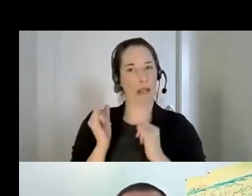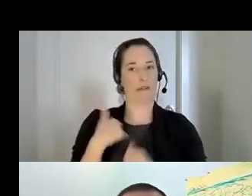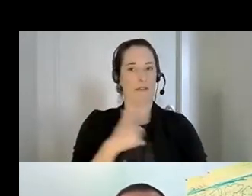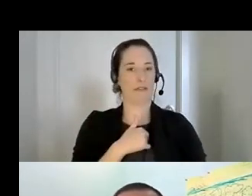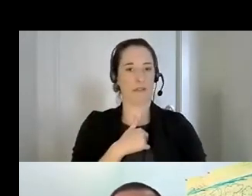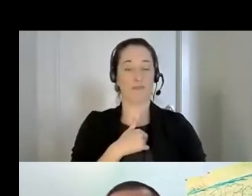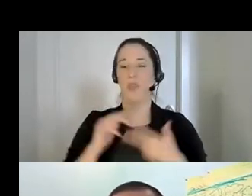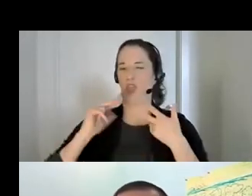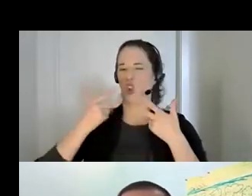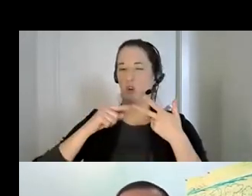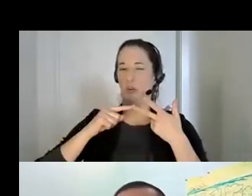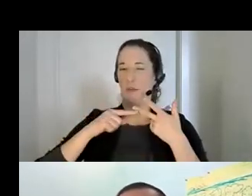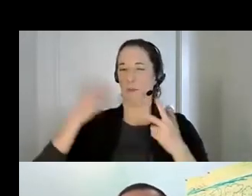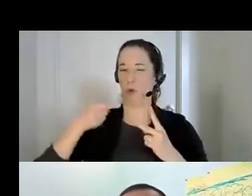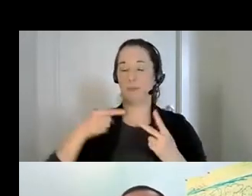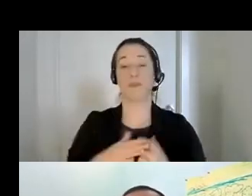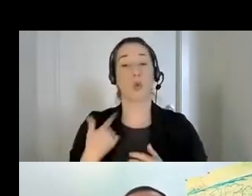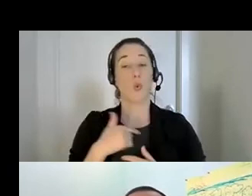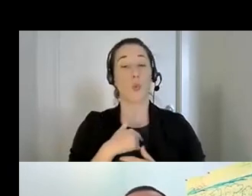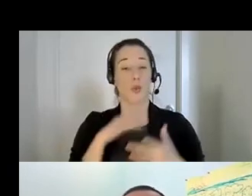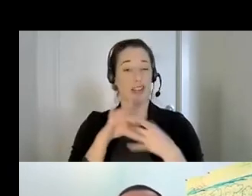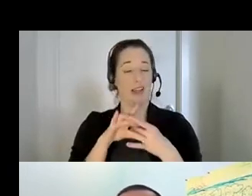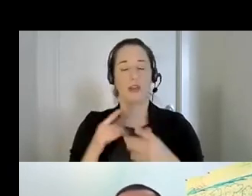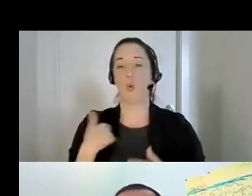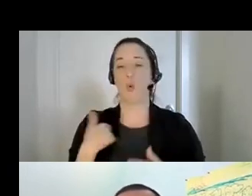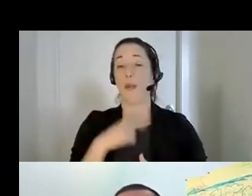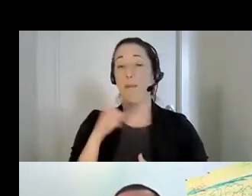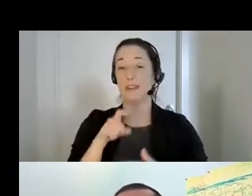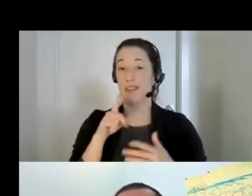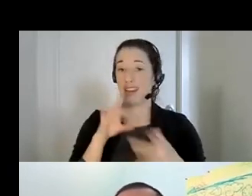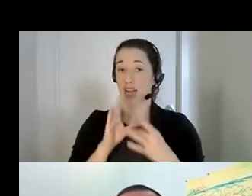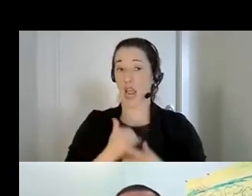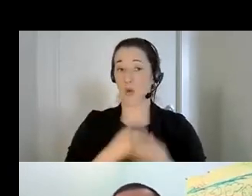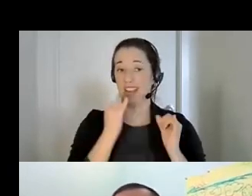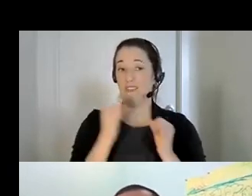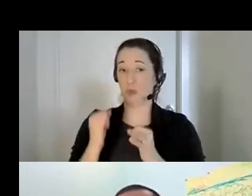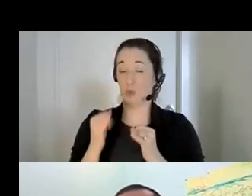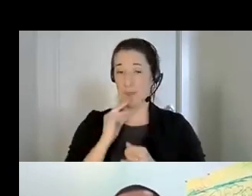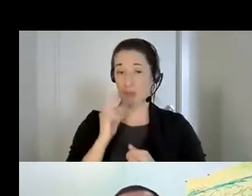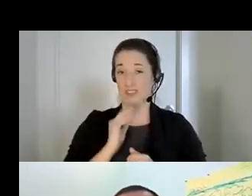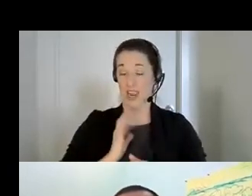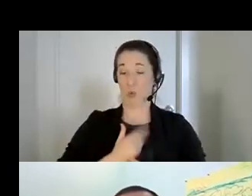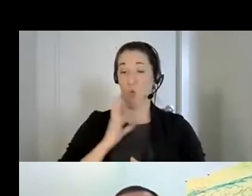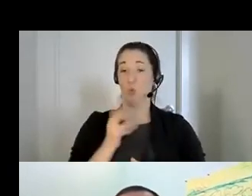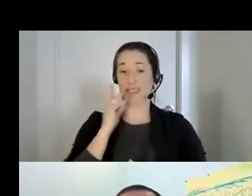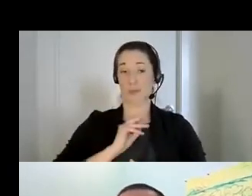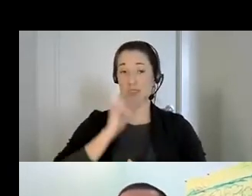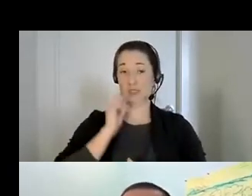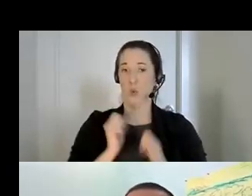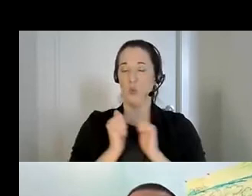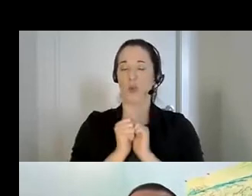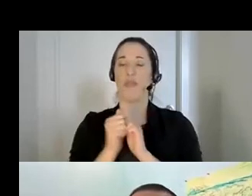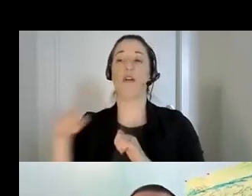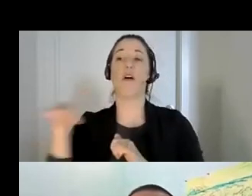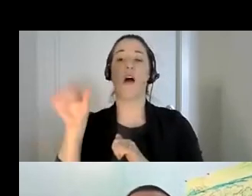to the third connection. We must connect our individual experiences of oppression with those of others in our own community. This type